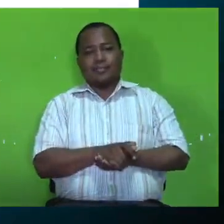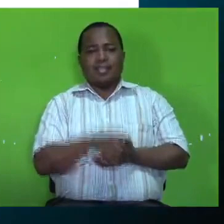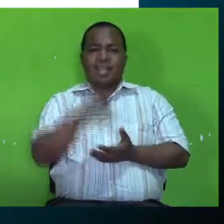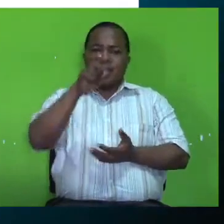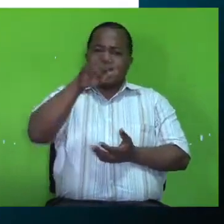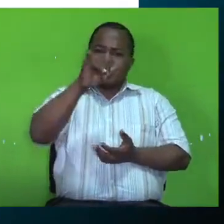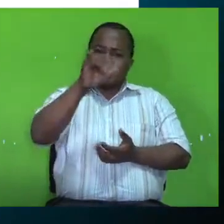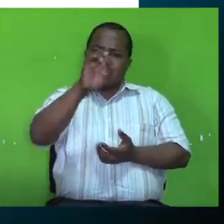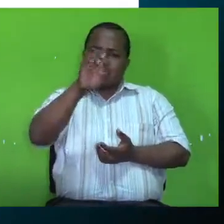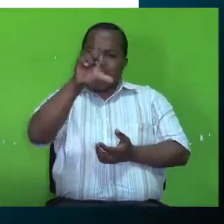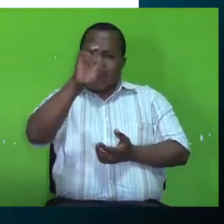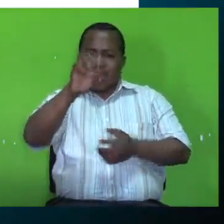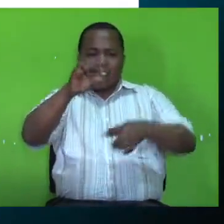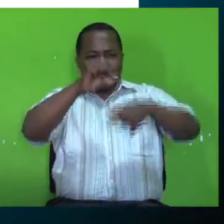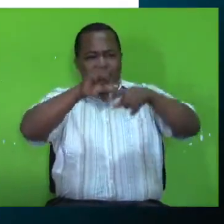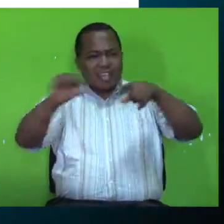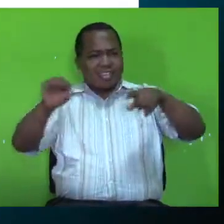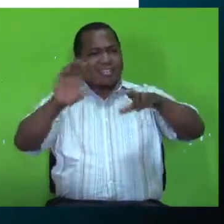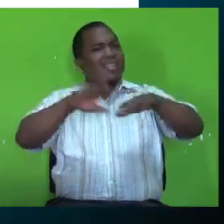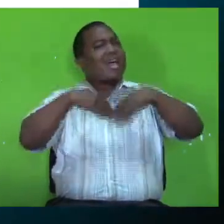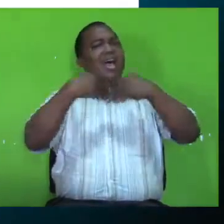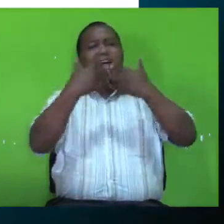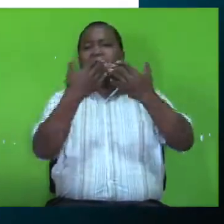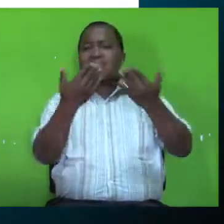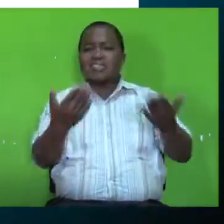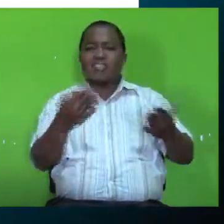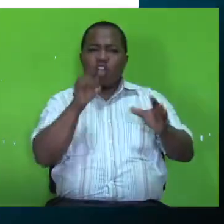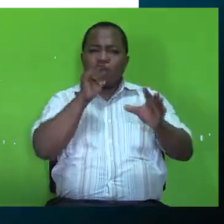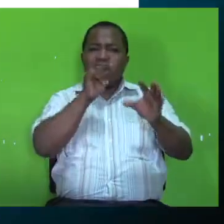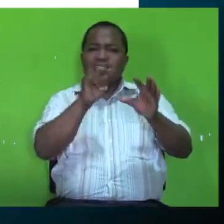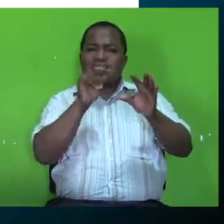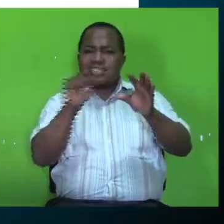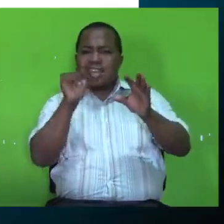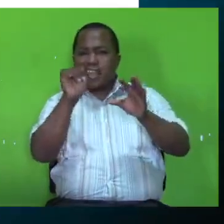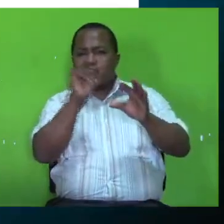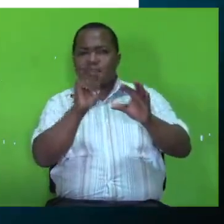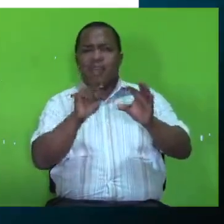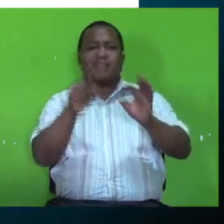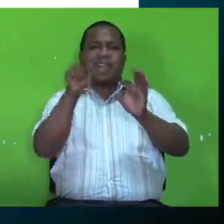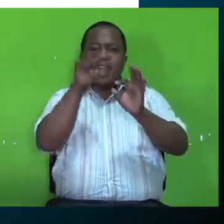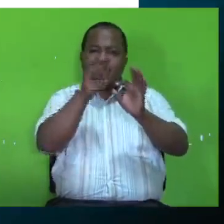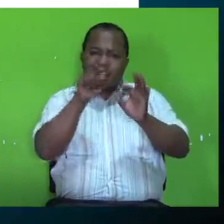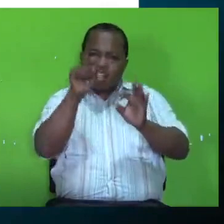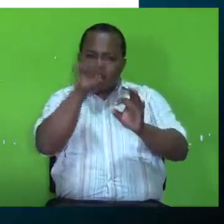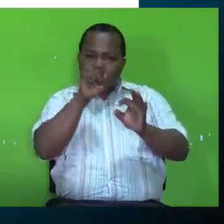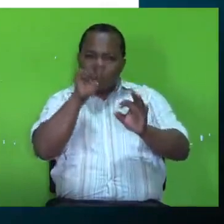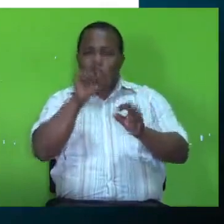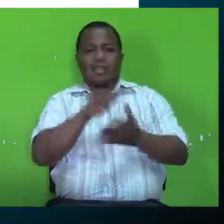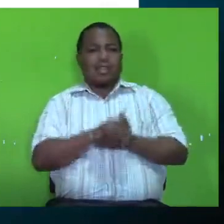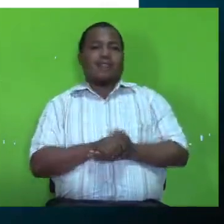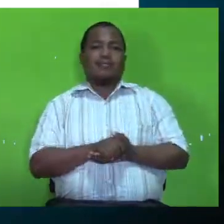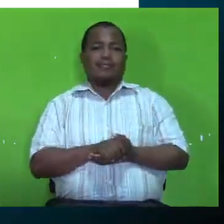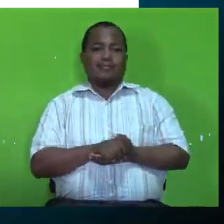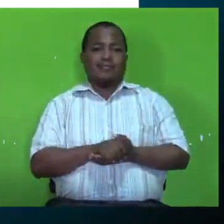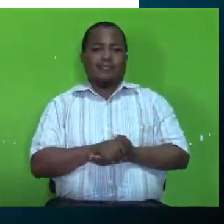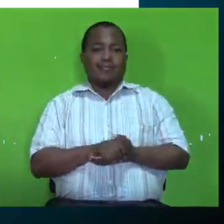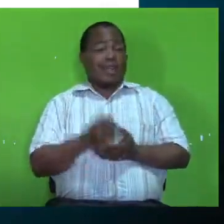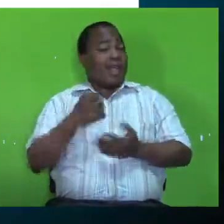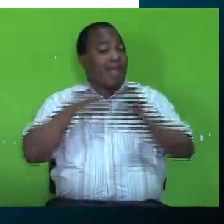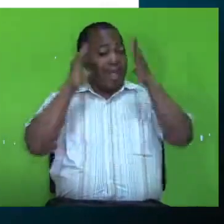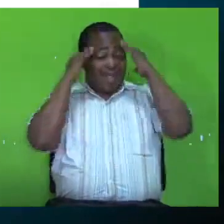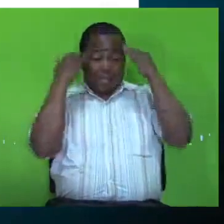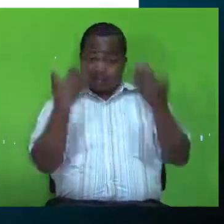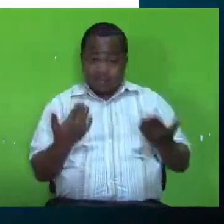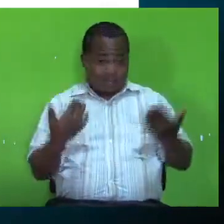xylem vessels have no cytoplasm and nucleus. Still, I don't know